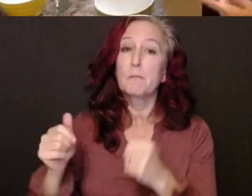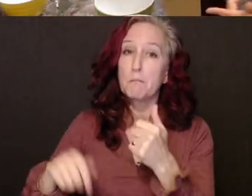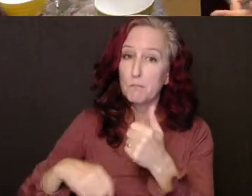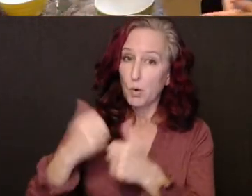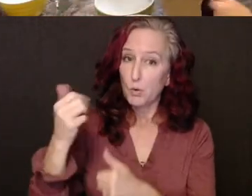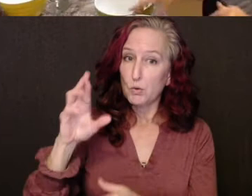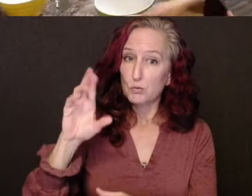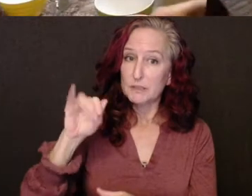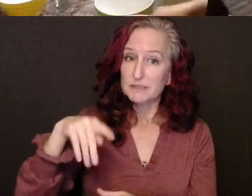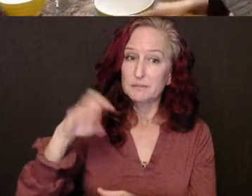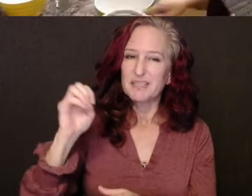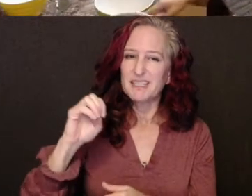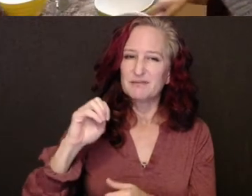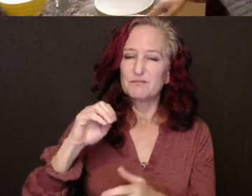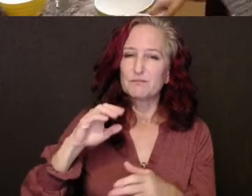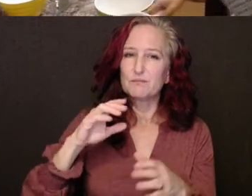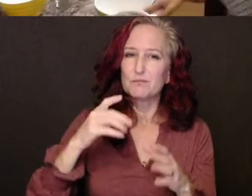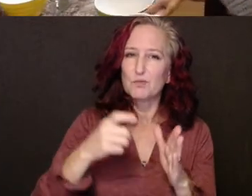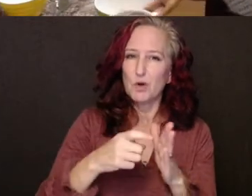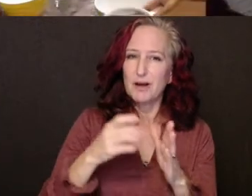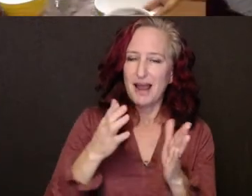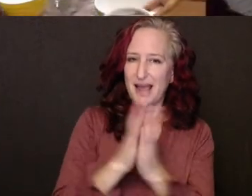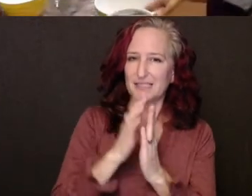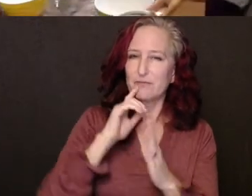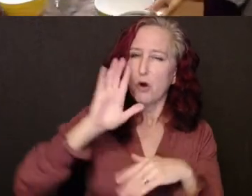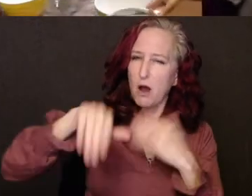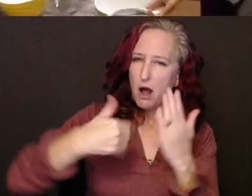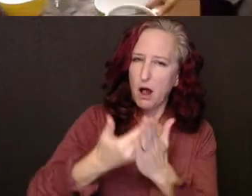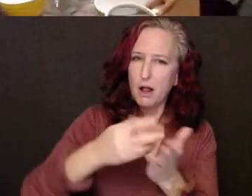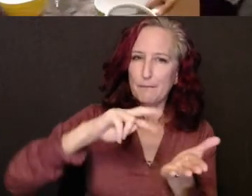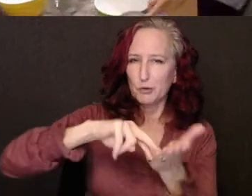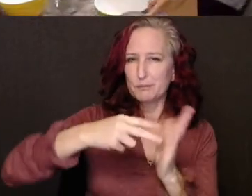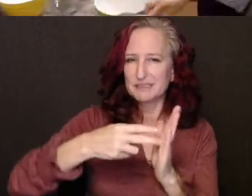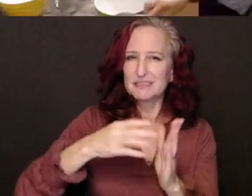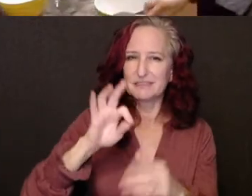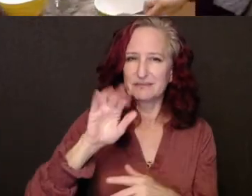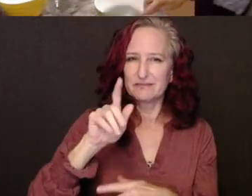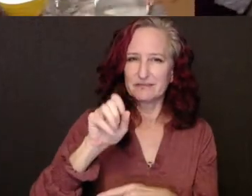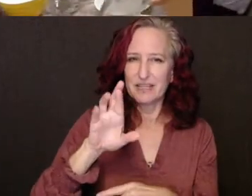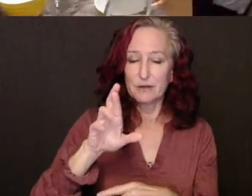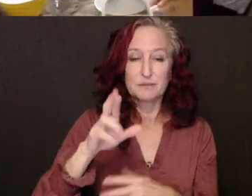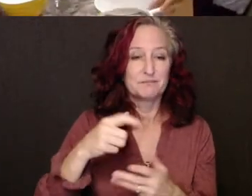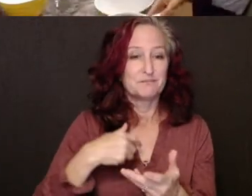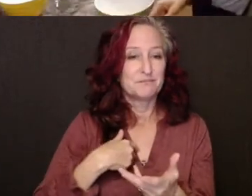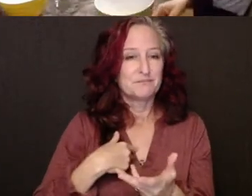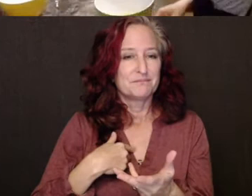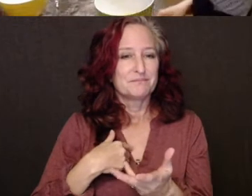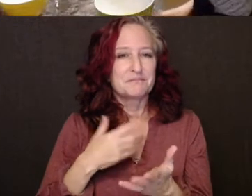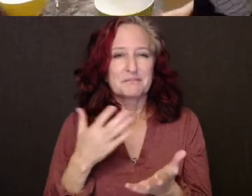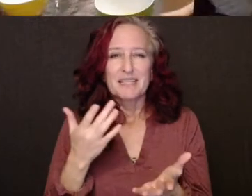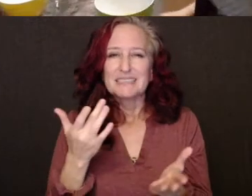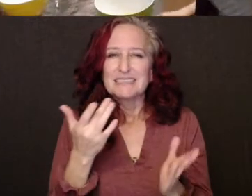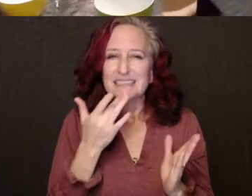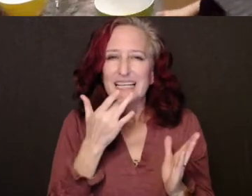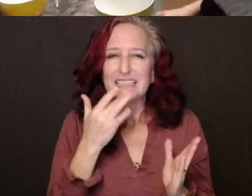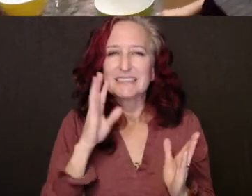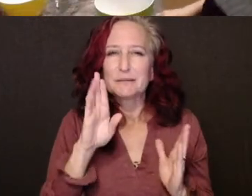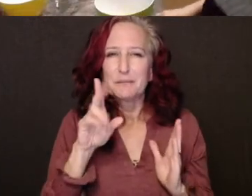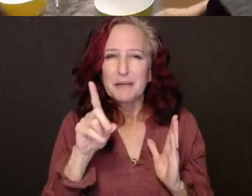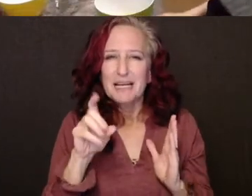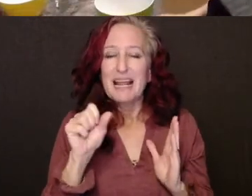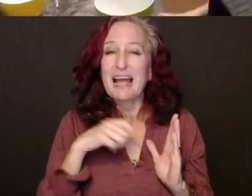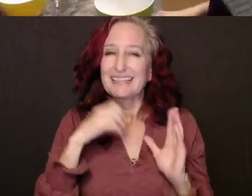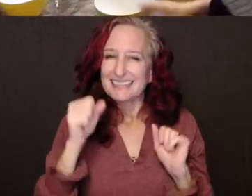these ingredients. There is a question on why the pastry flour. Can we substitute that with, let's say, an all-purpose or another